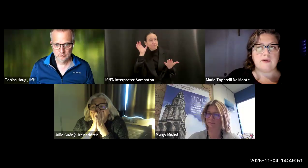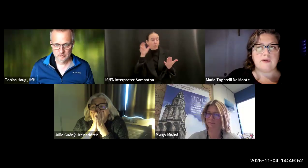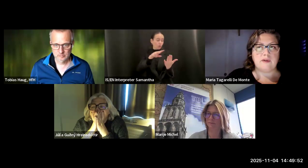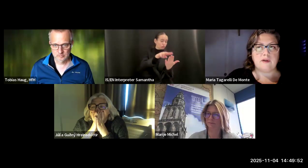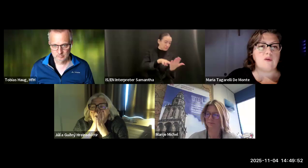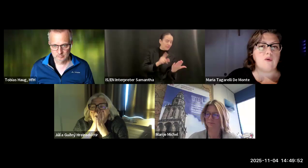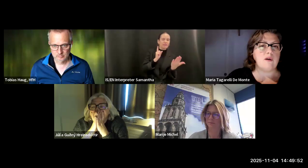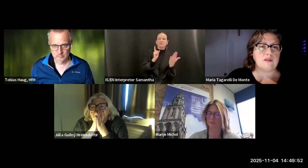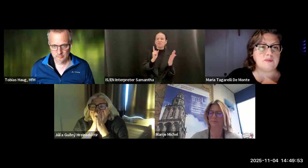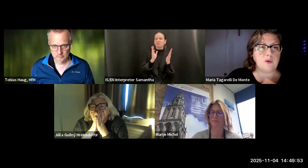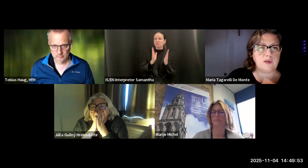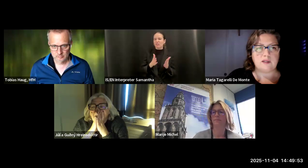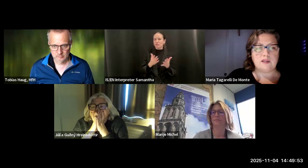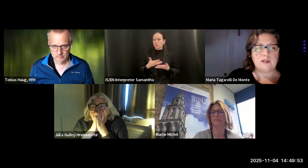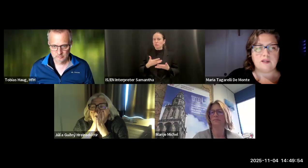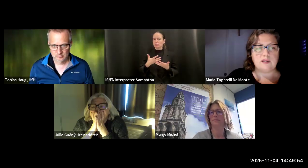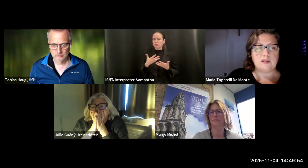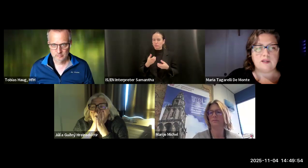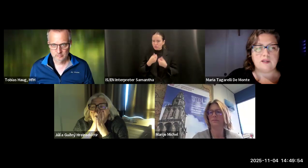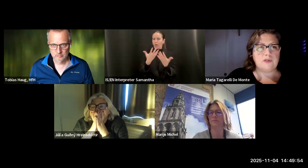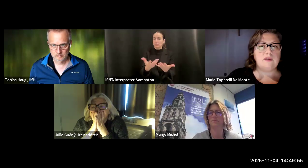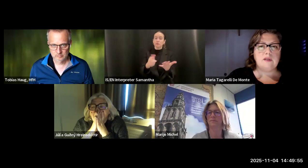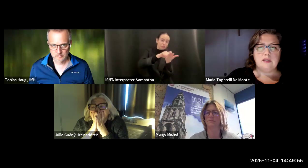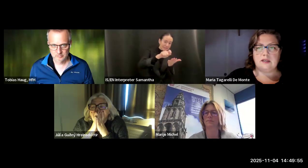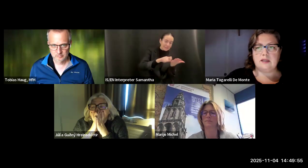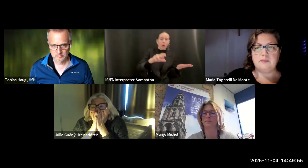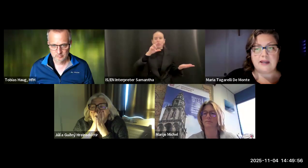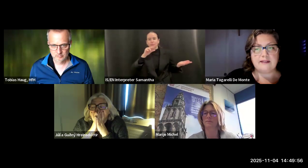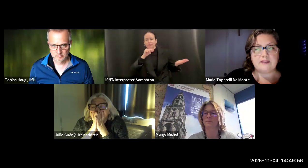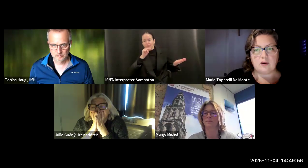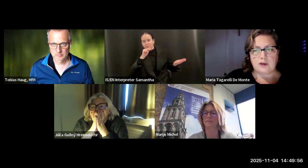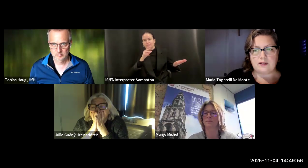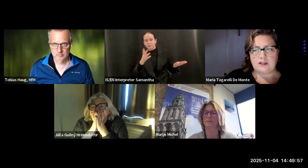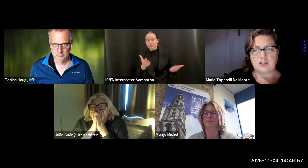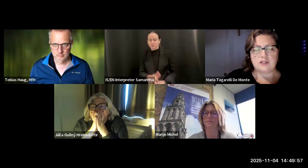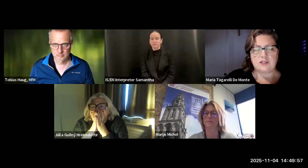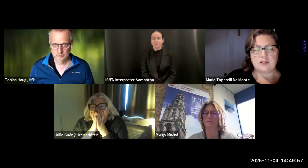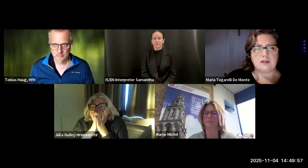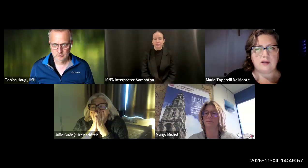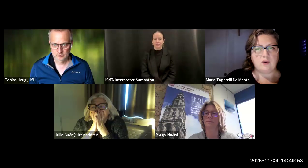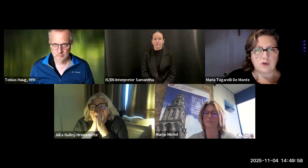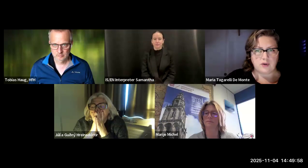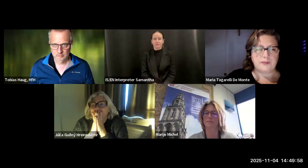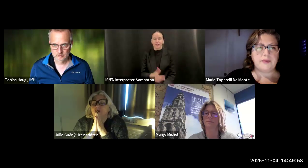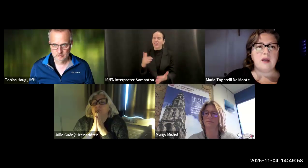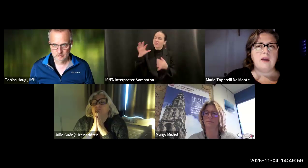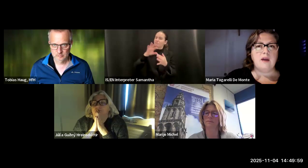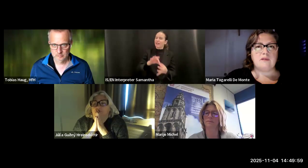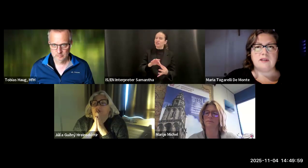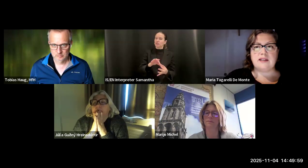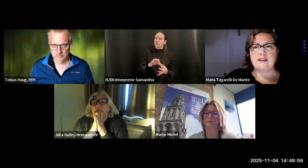some kind of a written or spoken output based on what he just read or